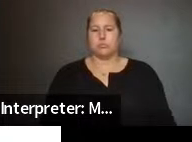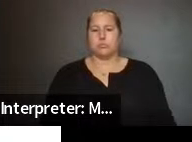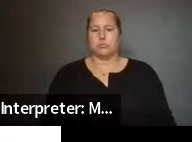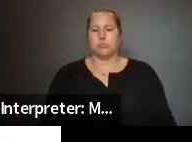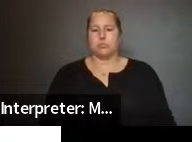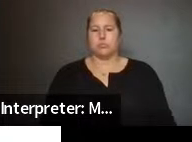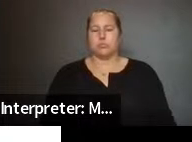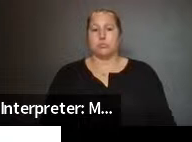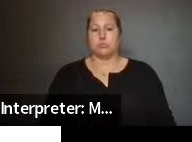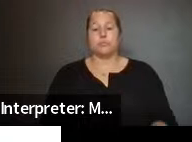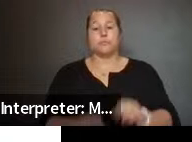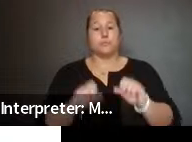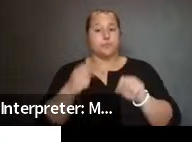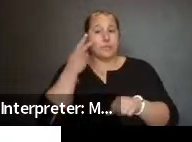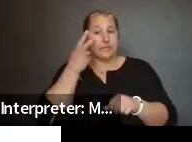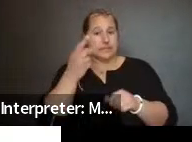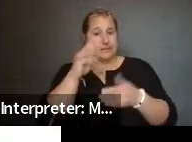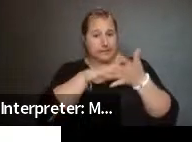As you can see in the table,